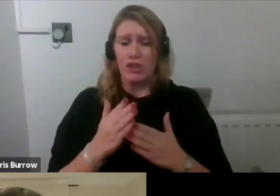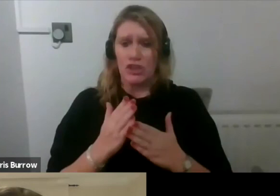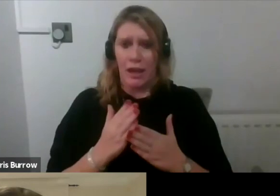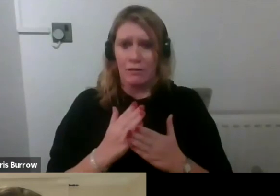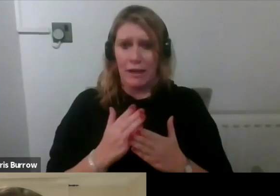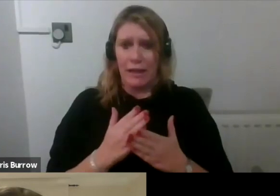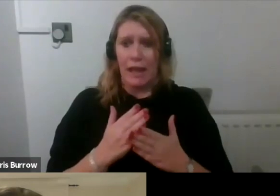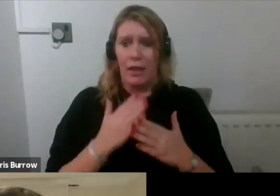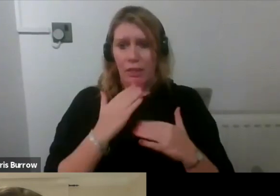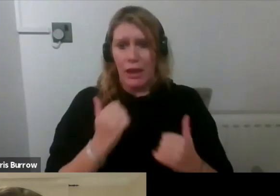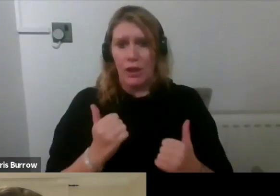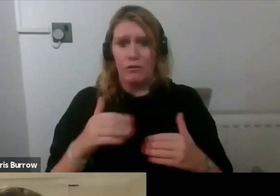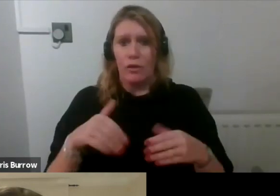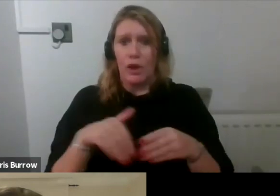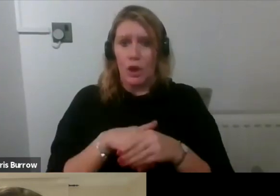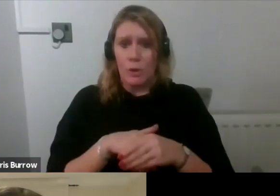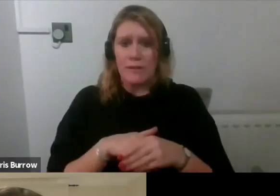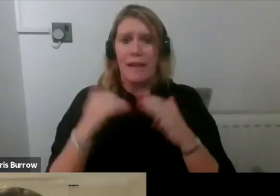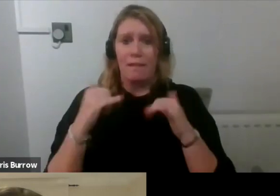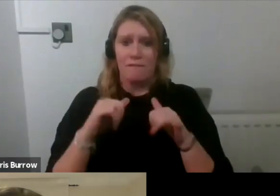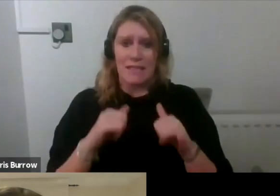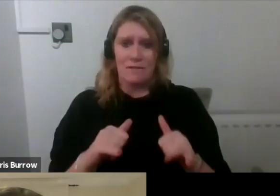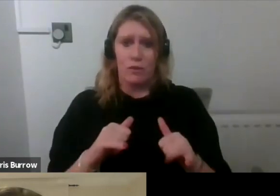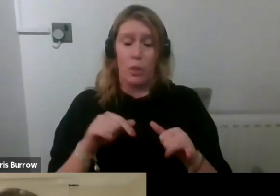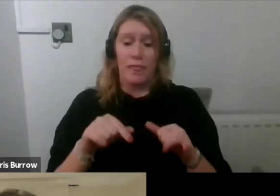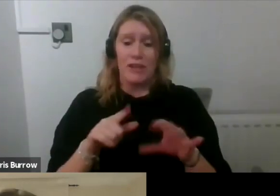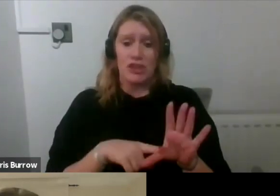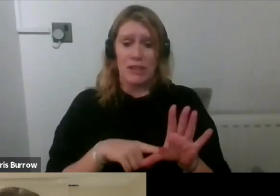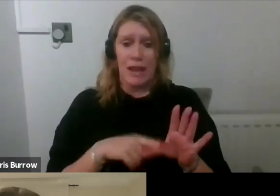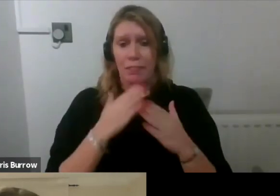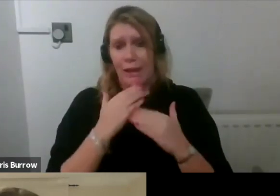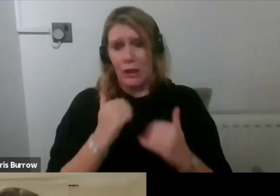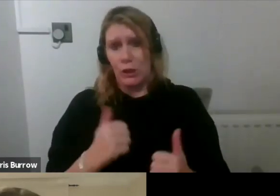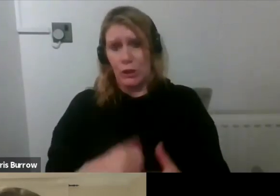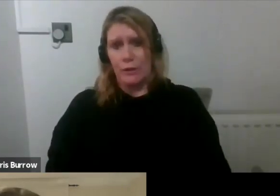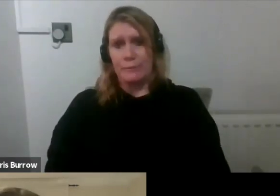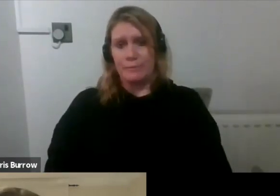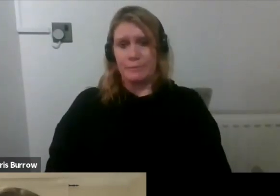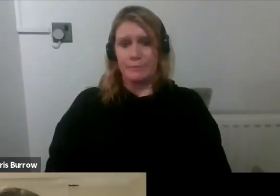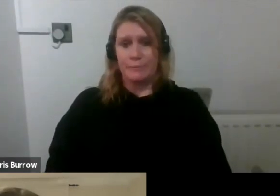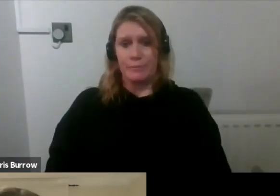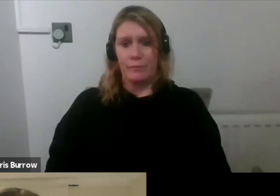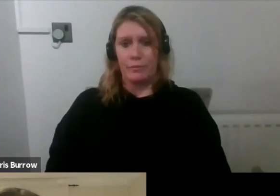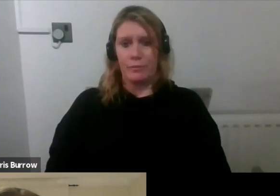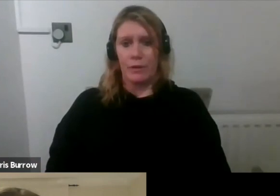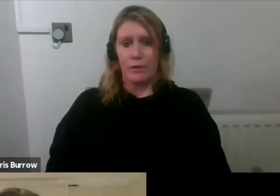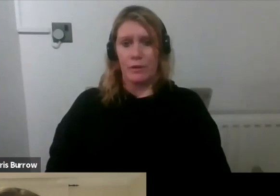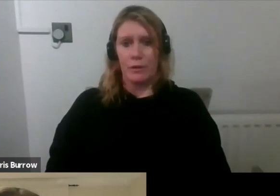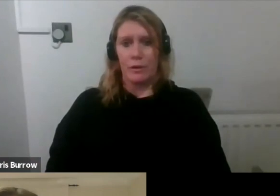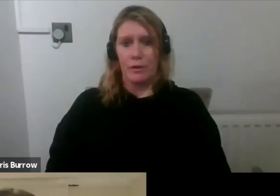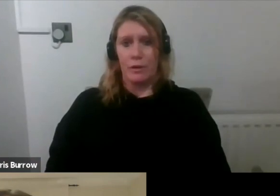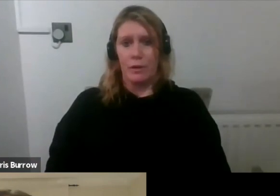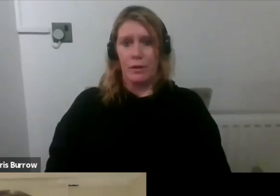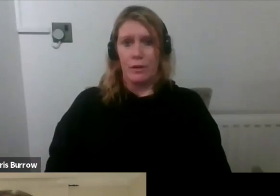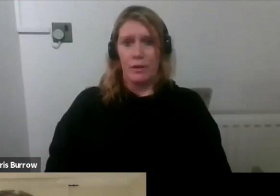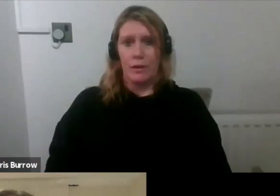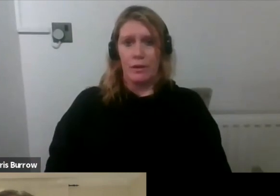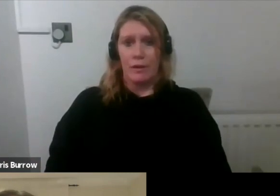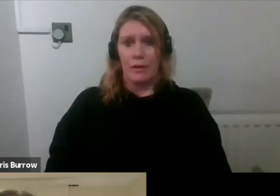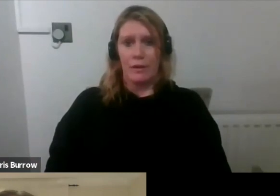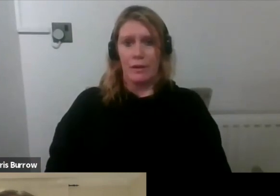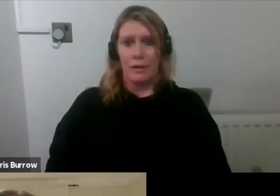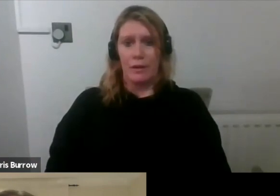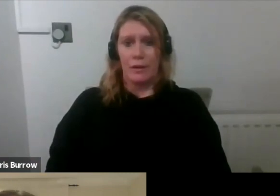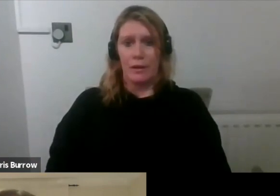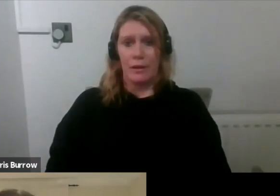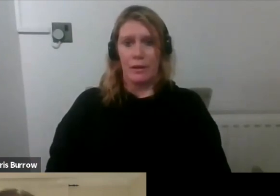for including it with the festival this year. So I'd just like to wish everybody a safe trip, whether